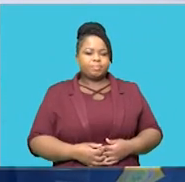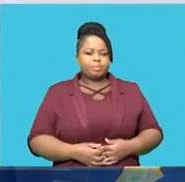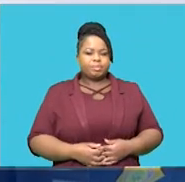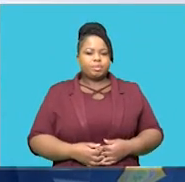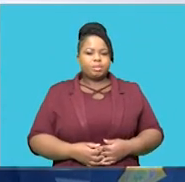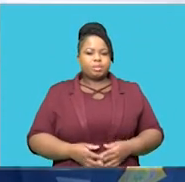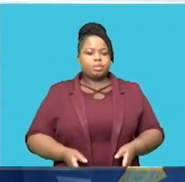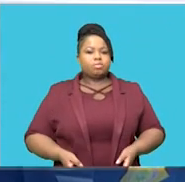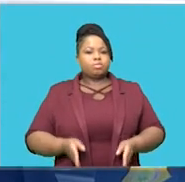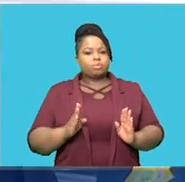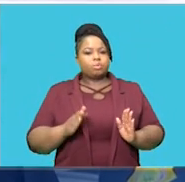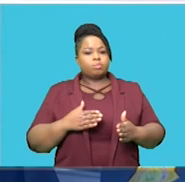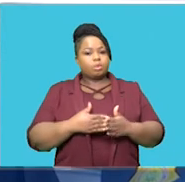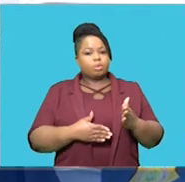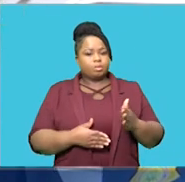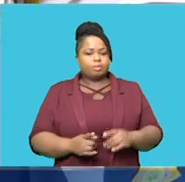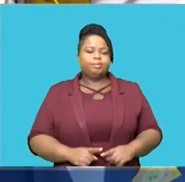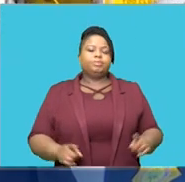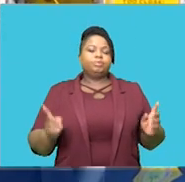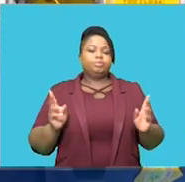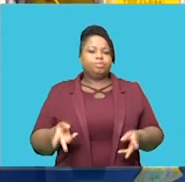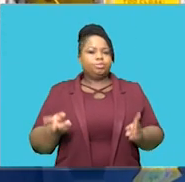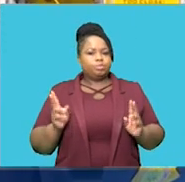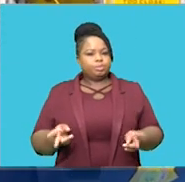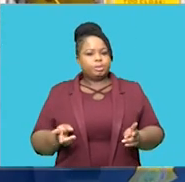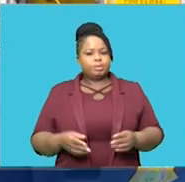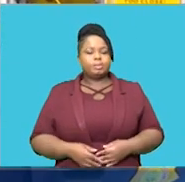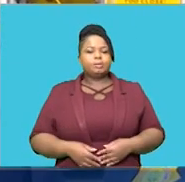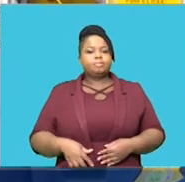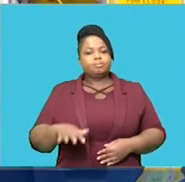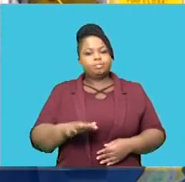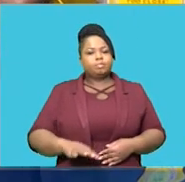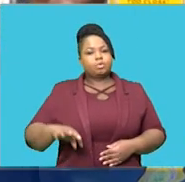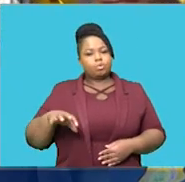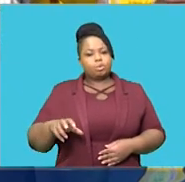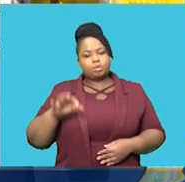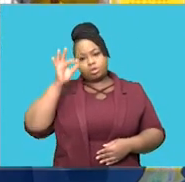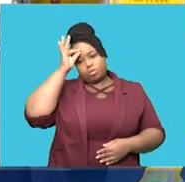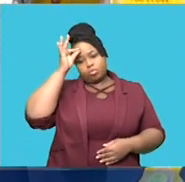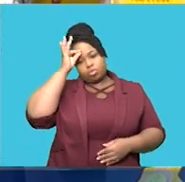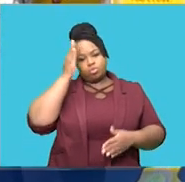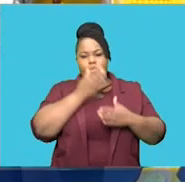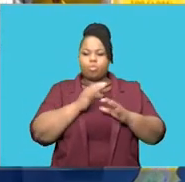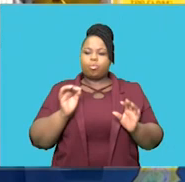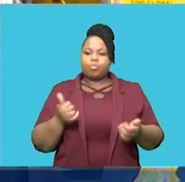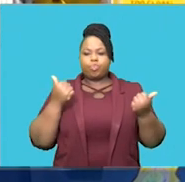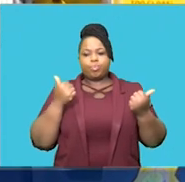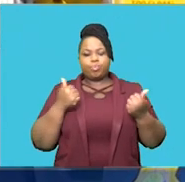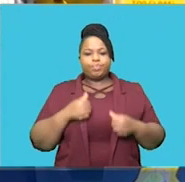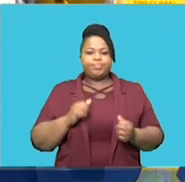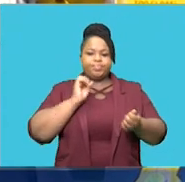but as a norm and a practice, across the province, our detectives have done very well, whereby they've arrested